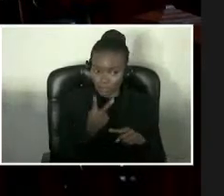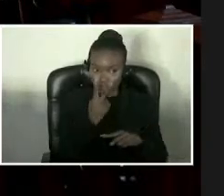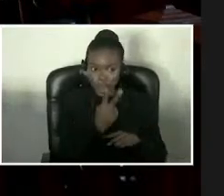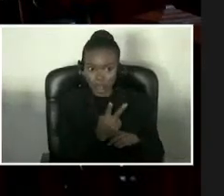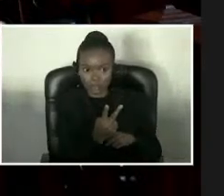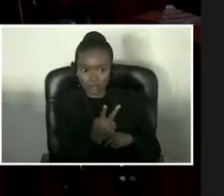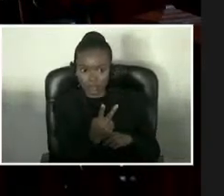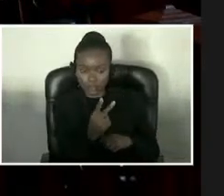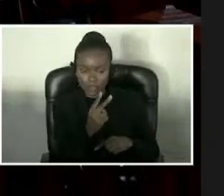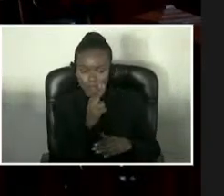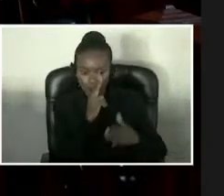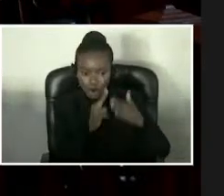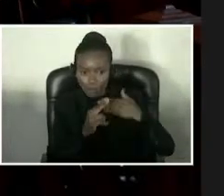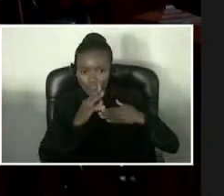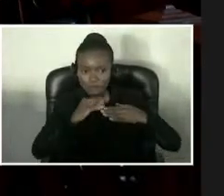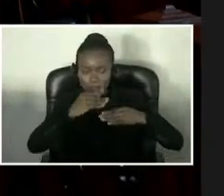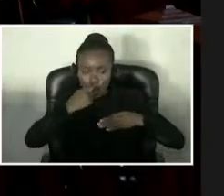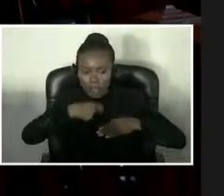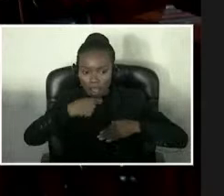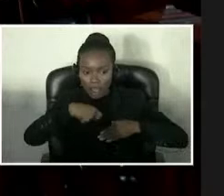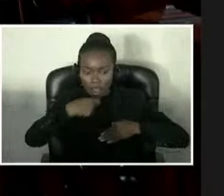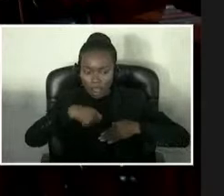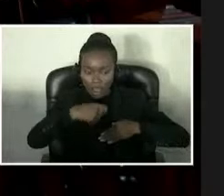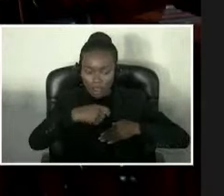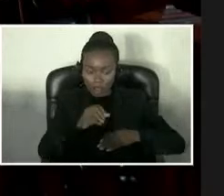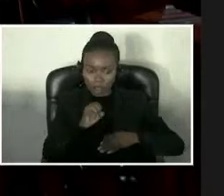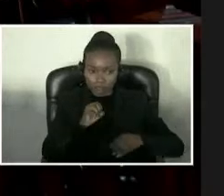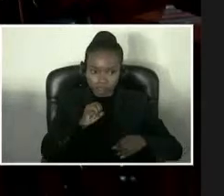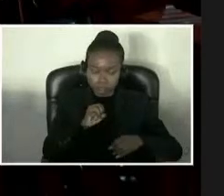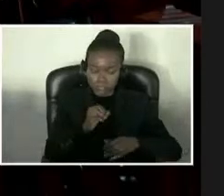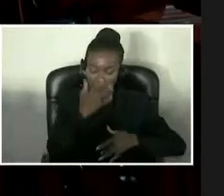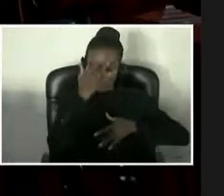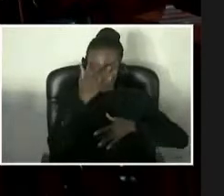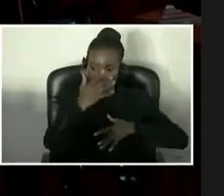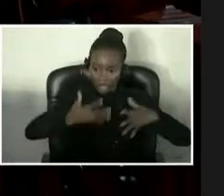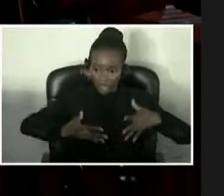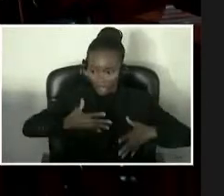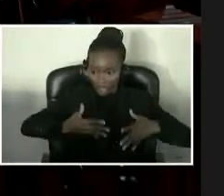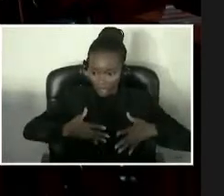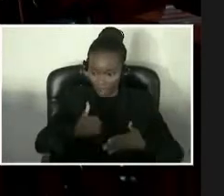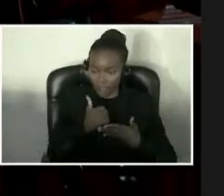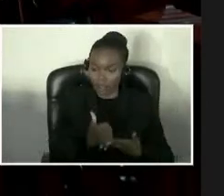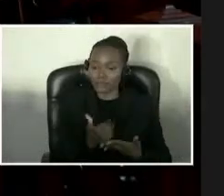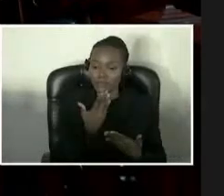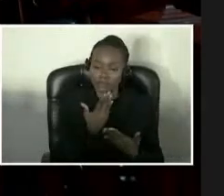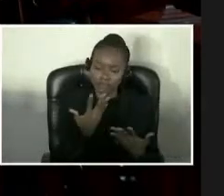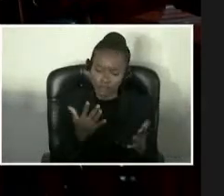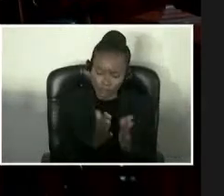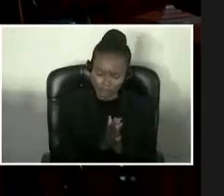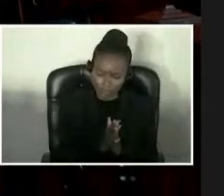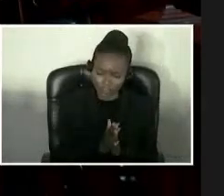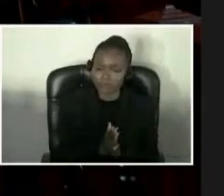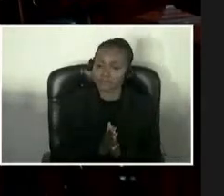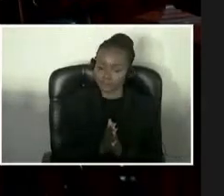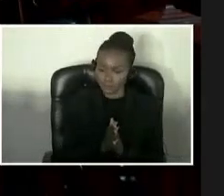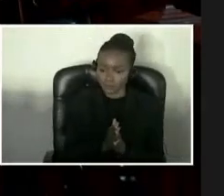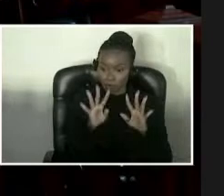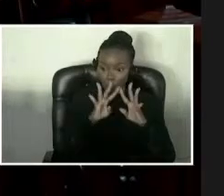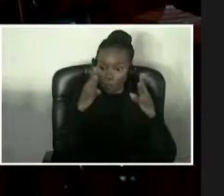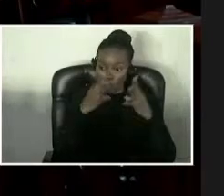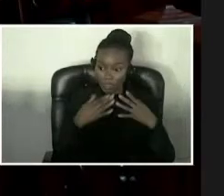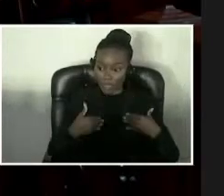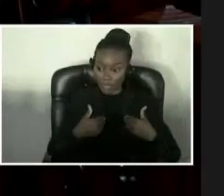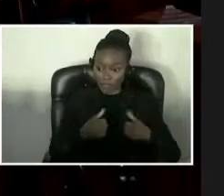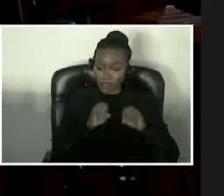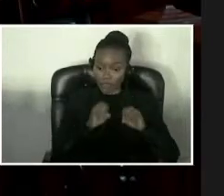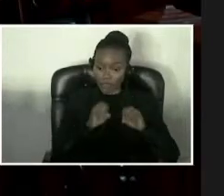sees the problem so we want to just to highlight that chair let me proceed to apple or approach a person the world health organization would define the